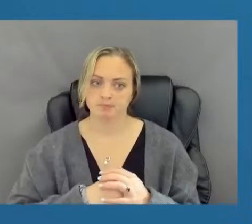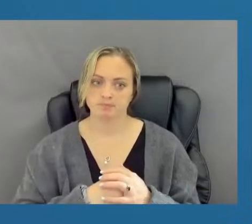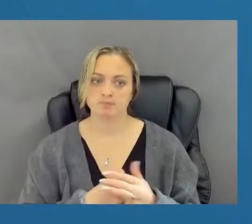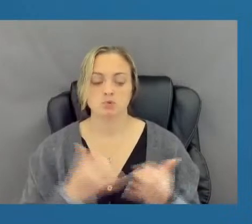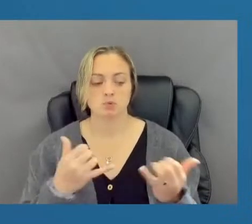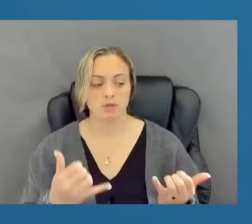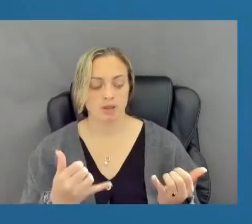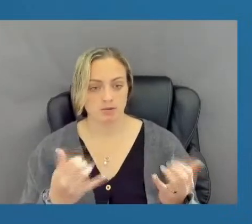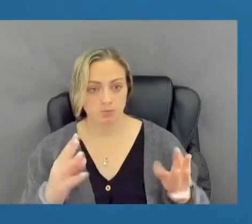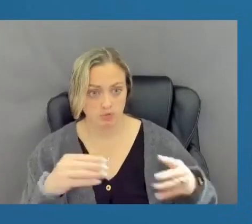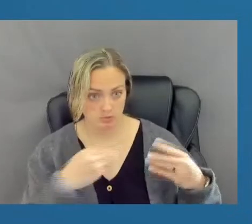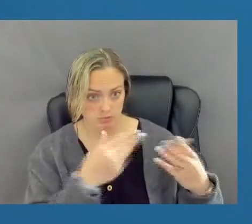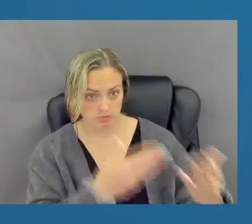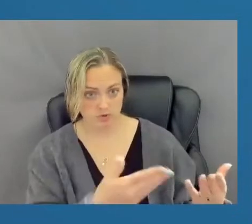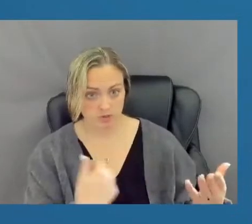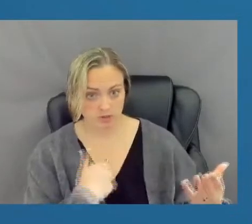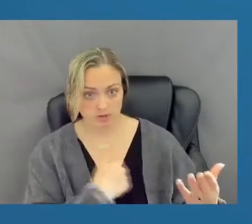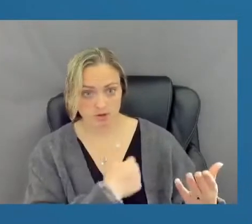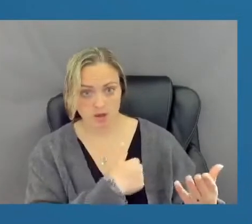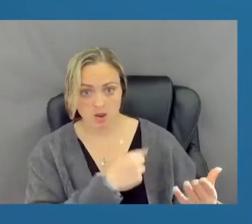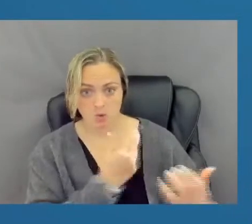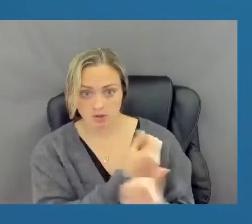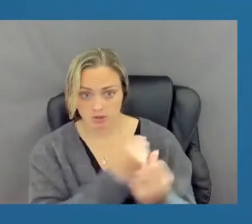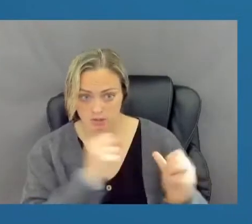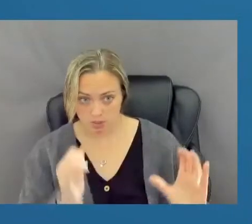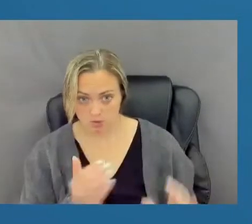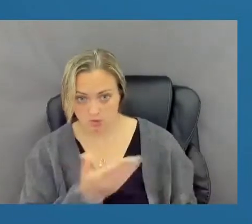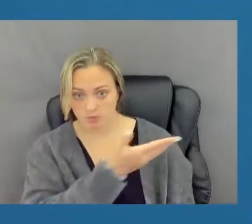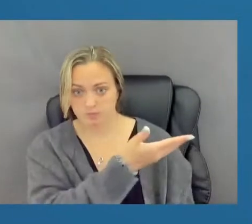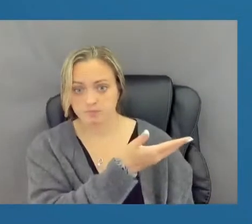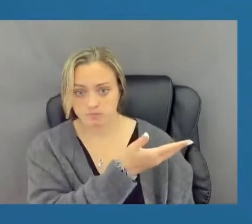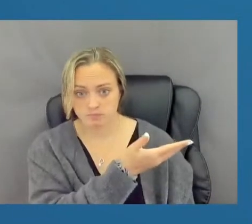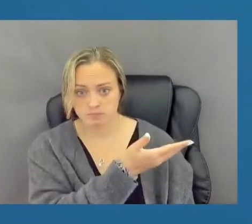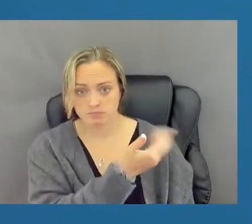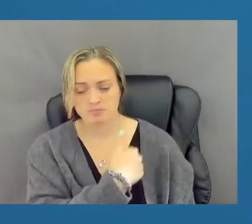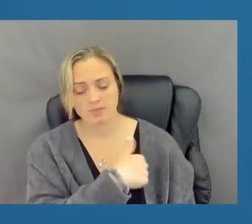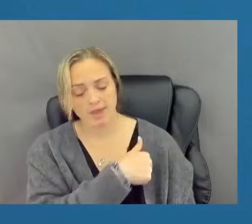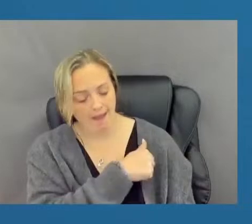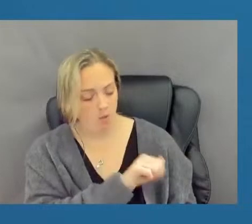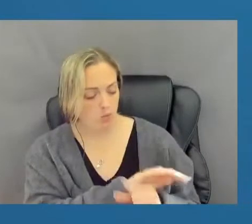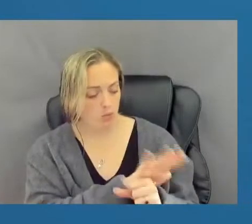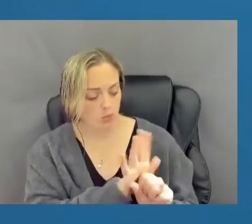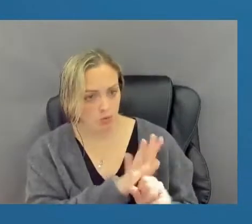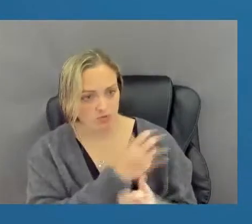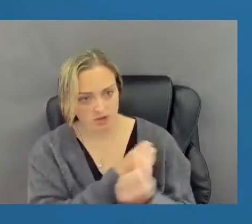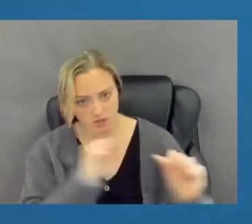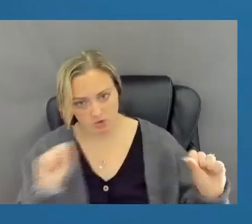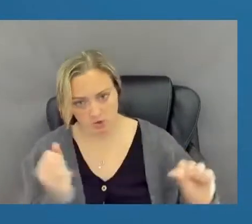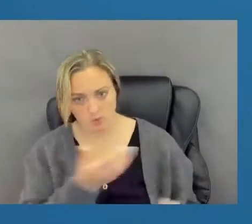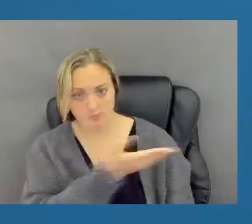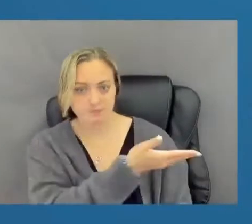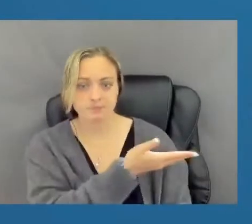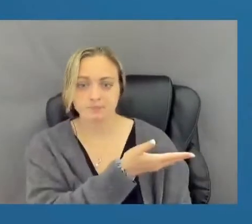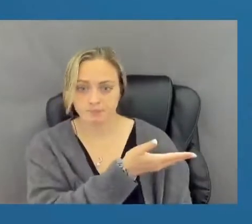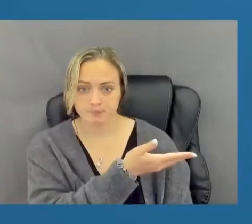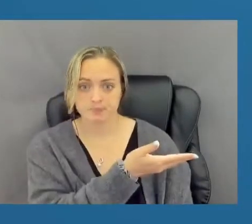you our hero, our COVID hero, Dr. Prasanna Alston.